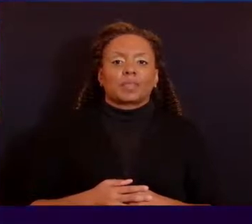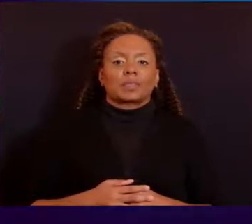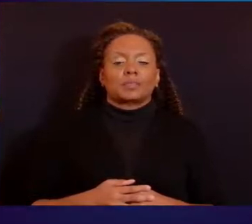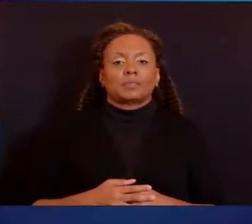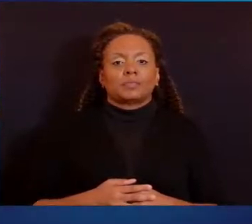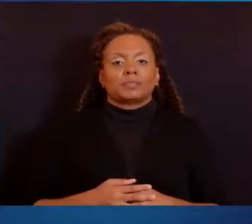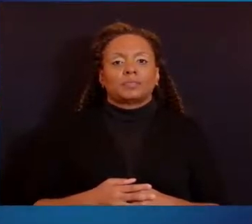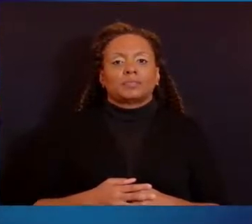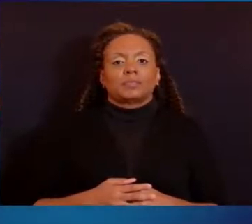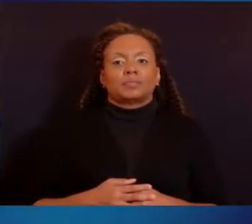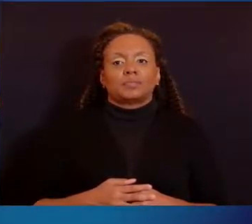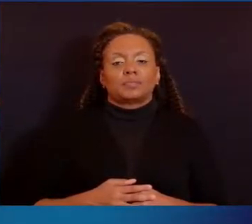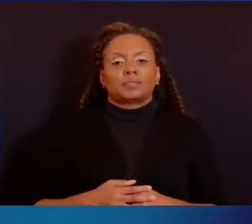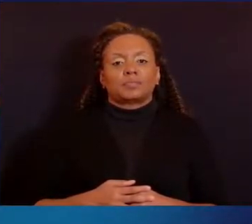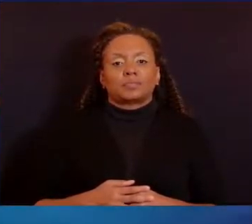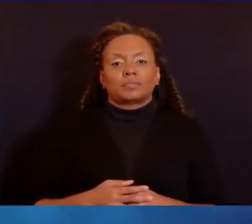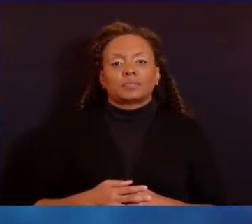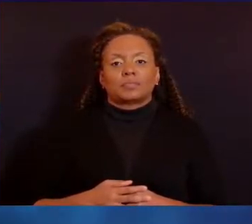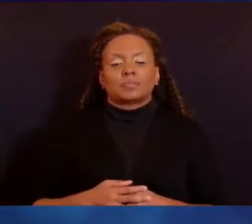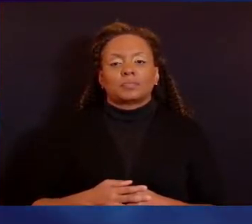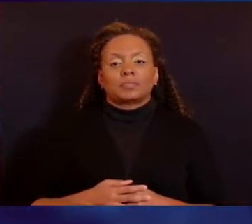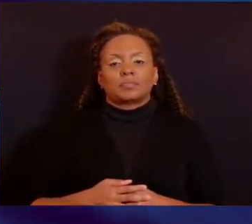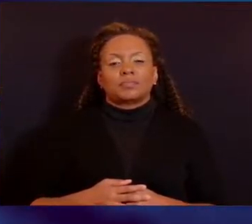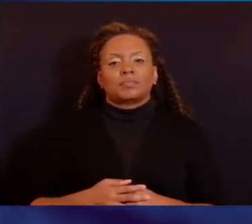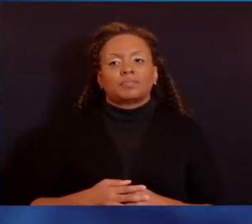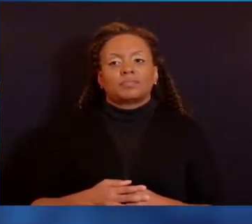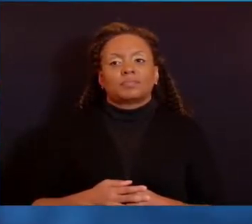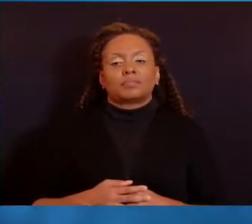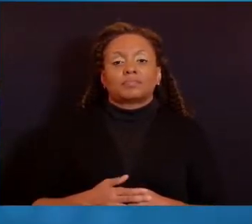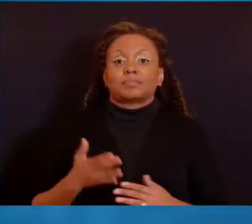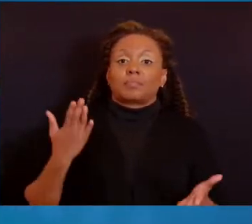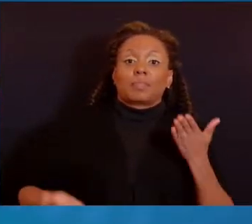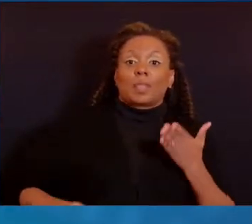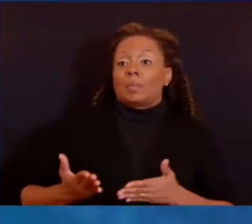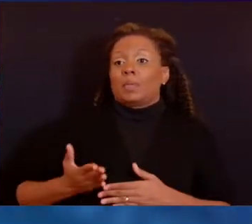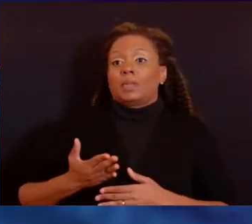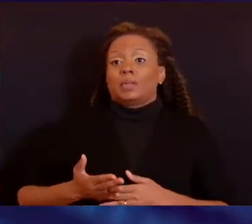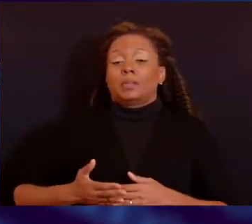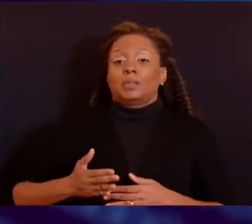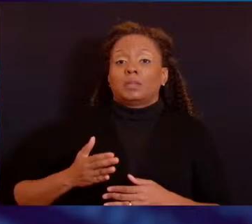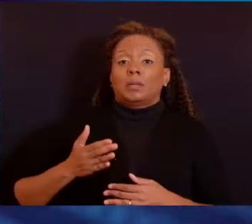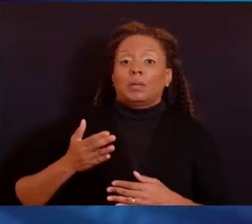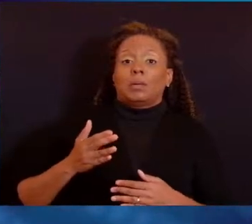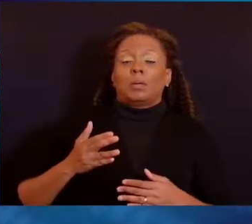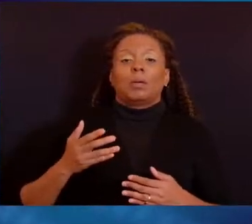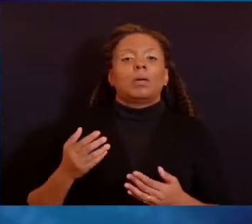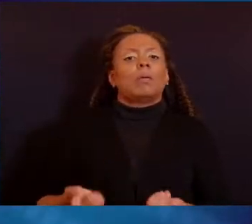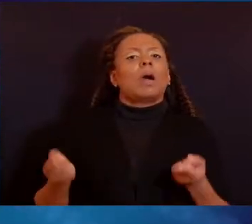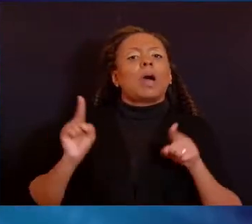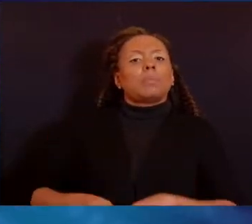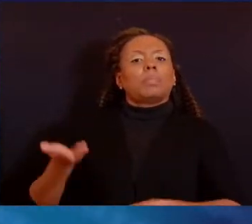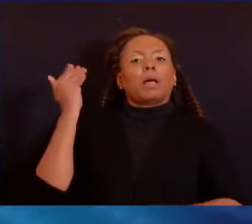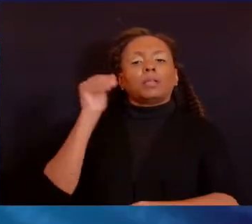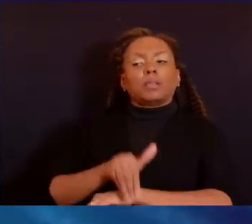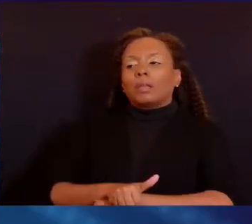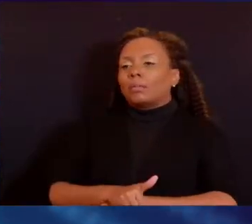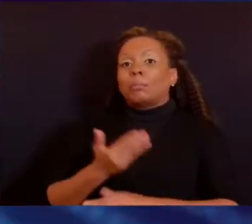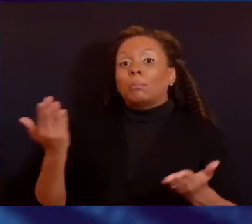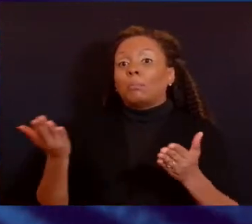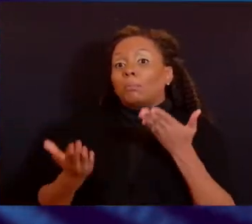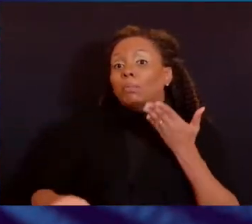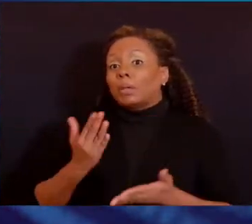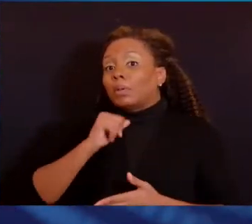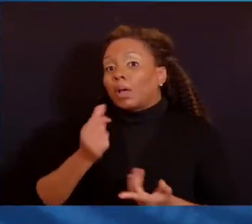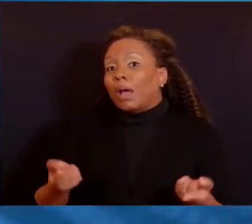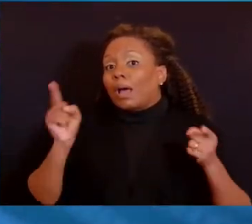that you're going to get a repeat of what we had last night, because that is a freak event. That is just extraordinary, full